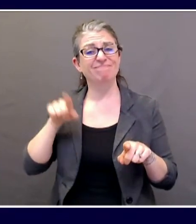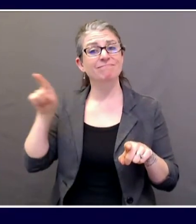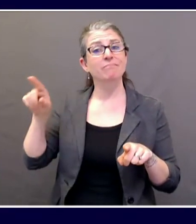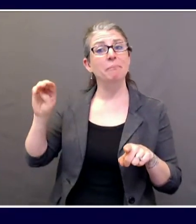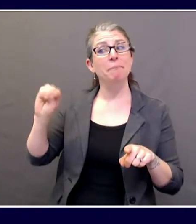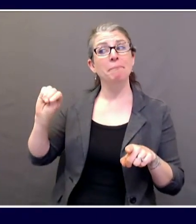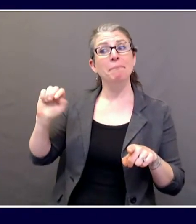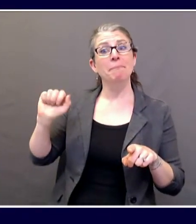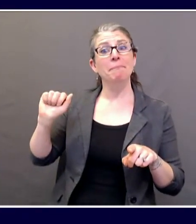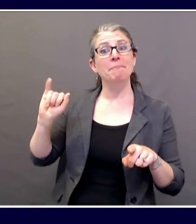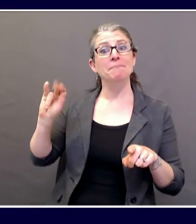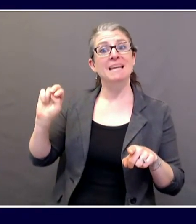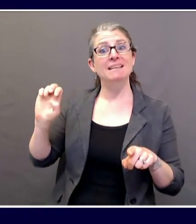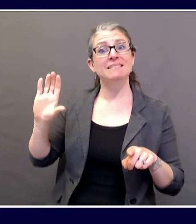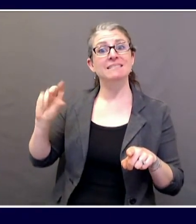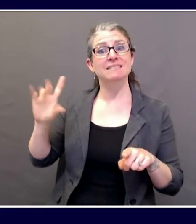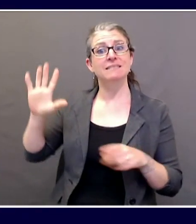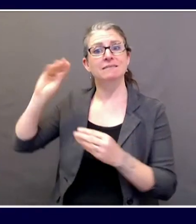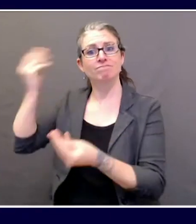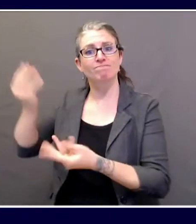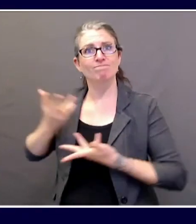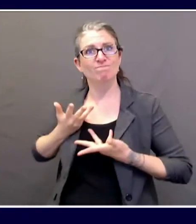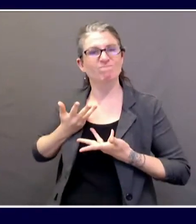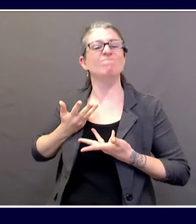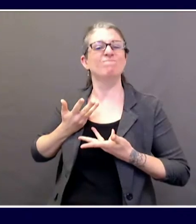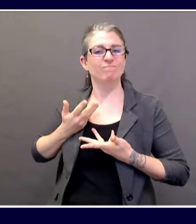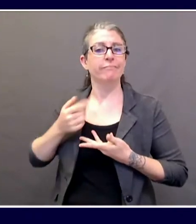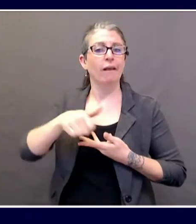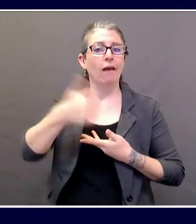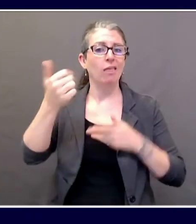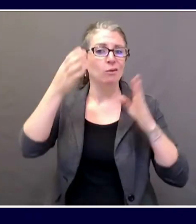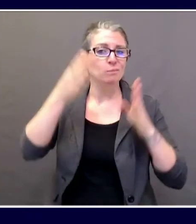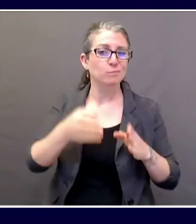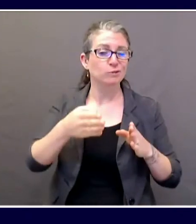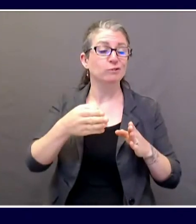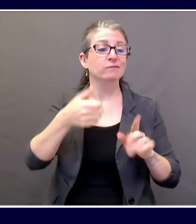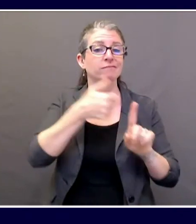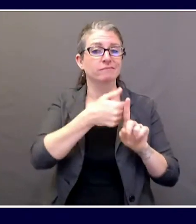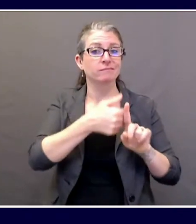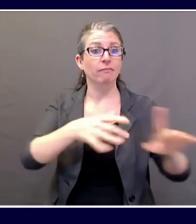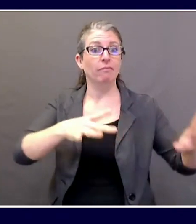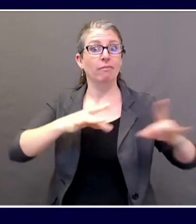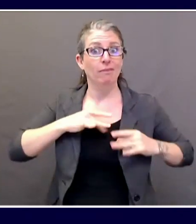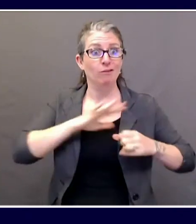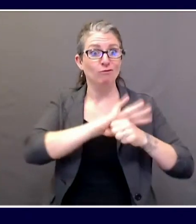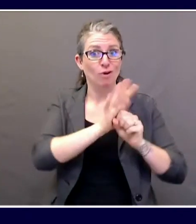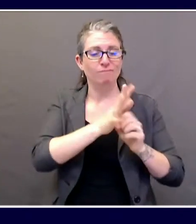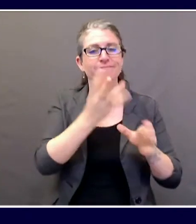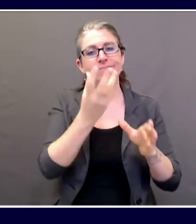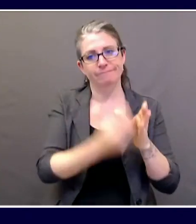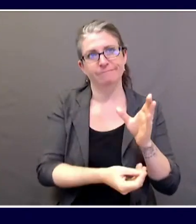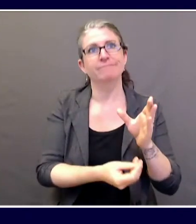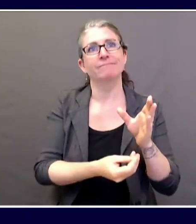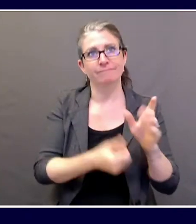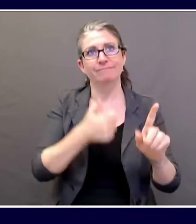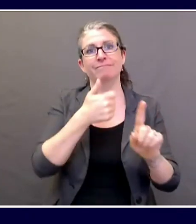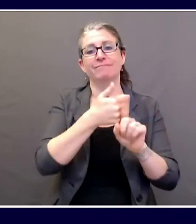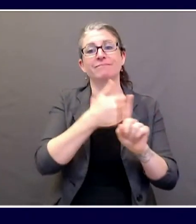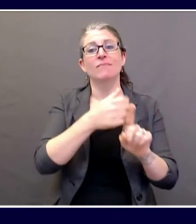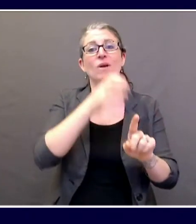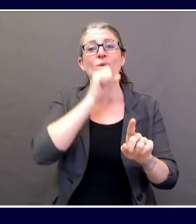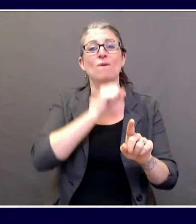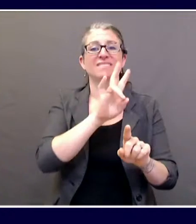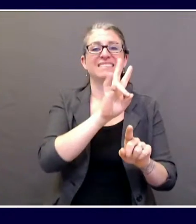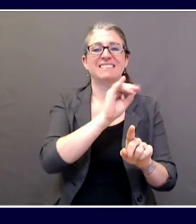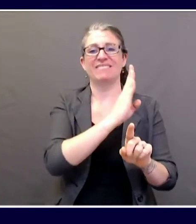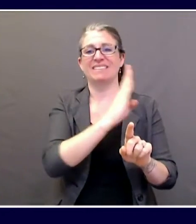of an additional individual who has died with COVID-19. She was a woman in her 70s from Saginaw County,